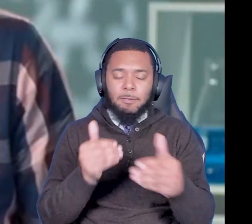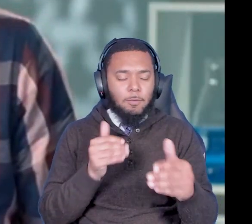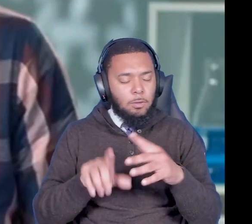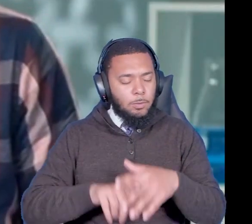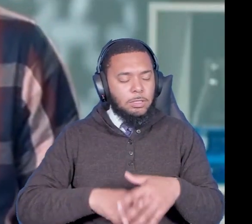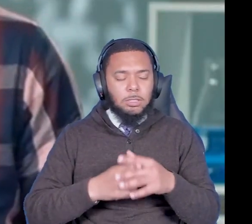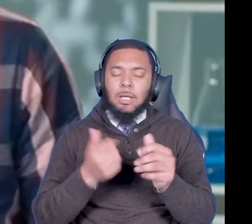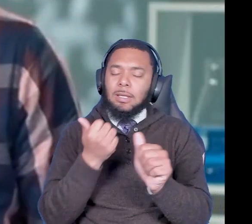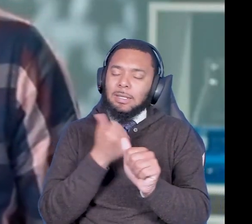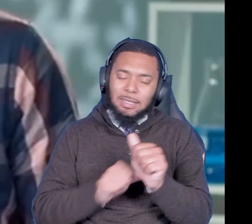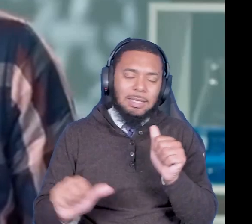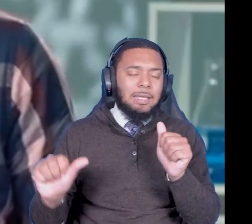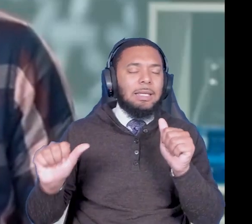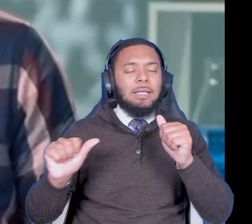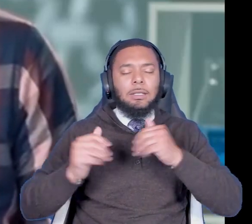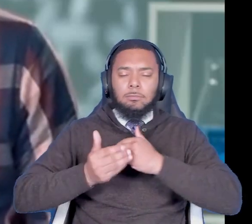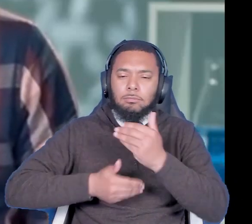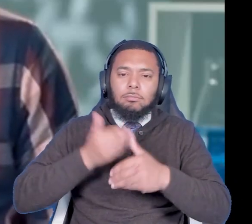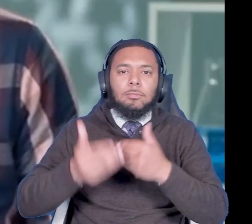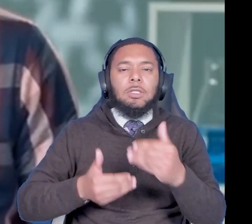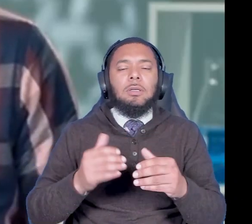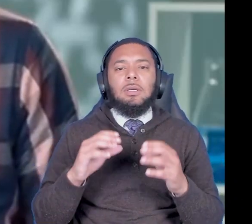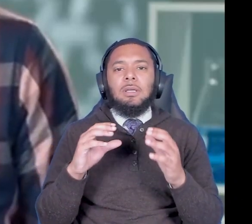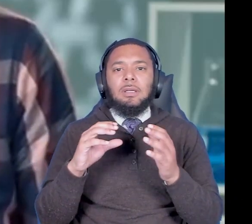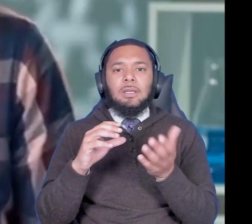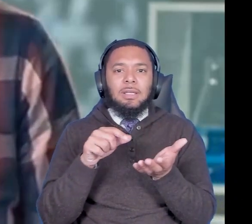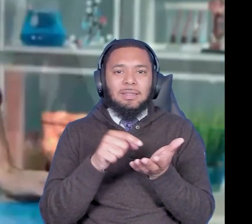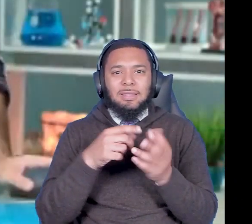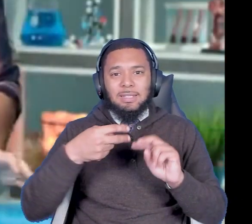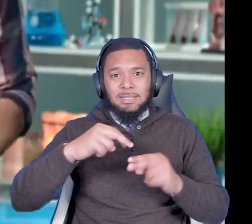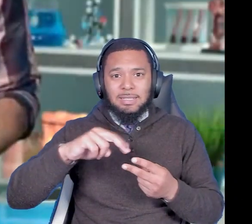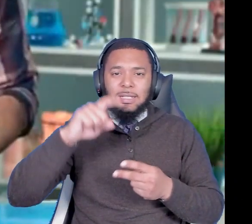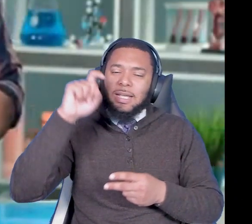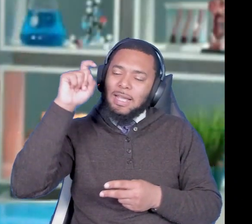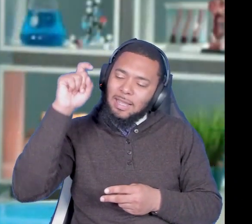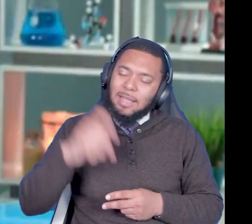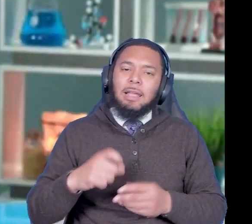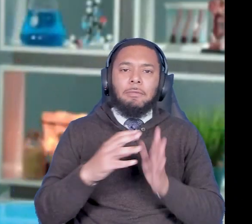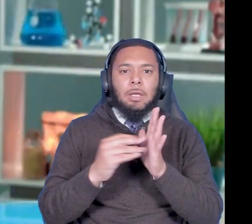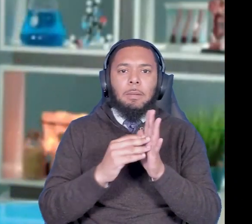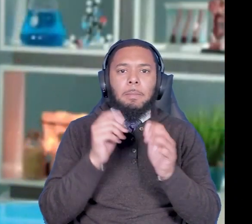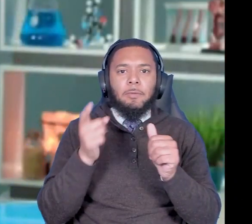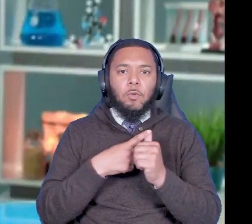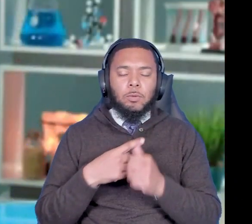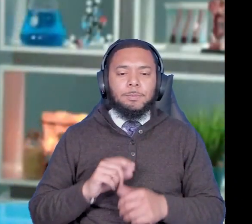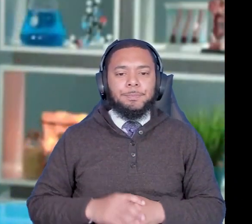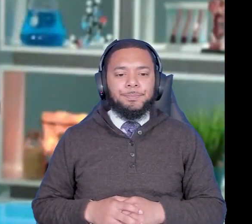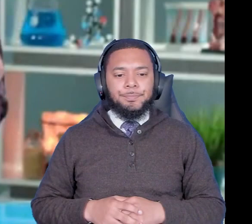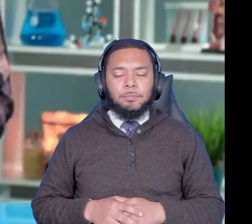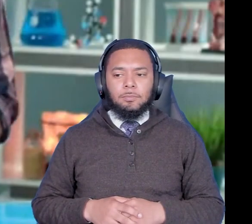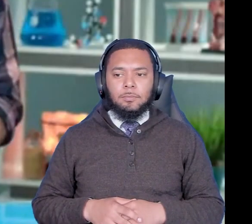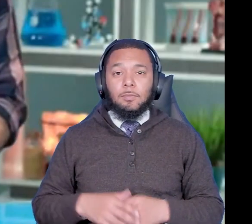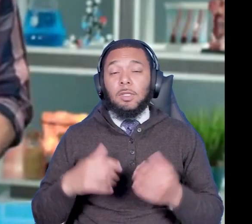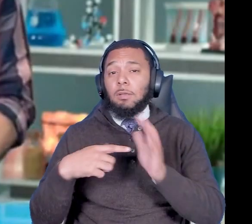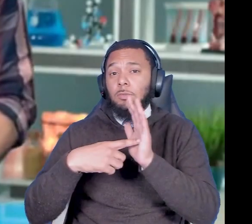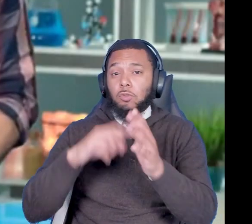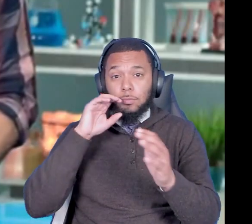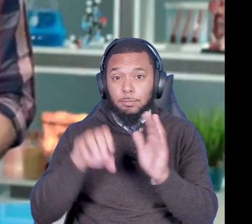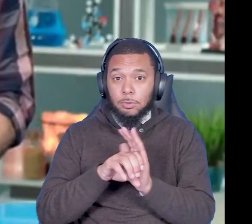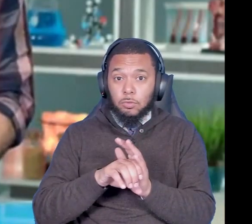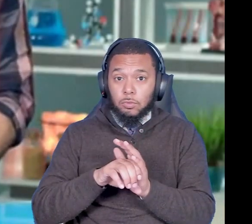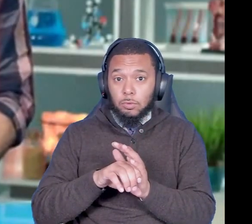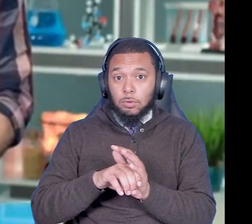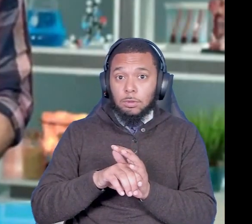start anything, the cell has to replicate its DNA. All right, so we're going to look at a little diagram as we go through these phases